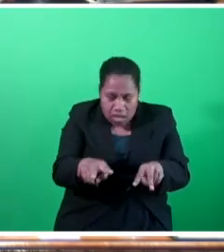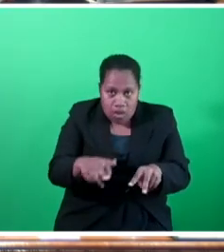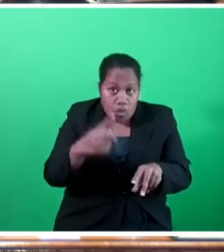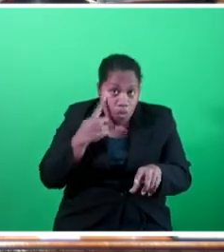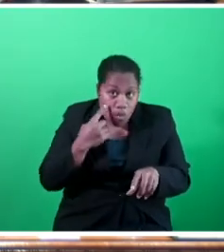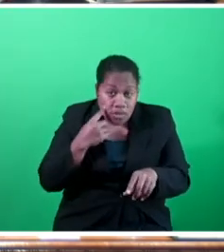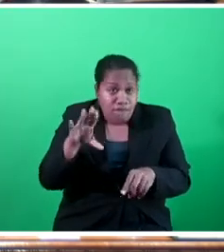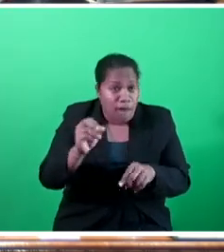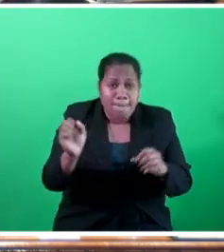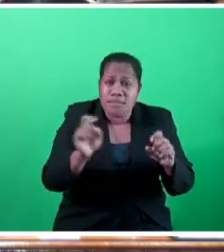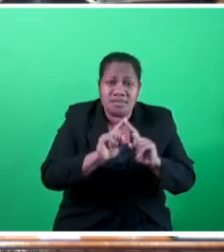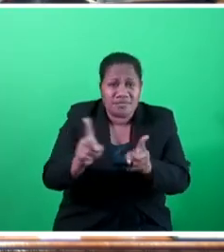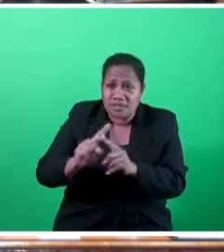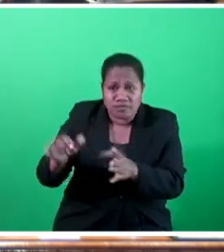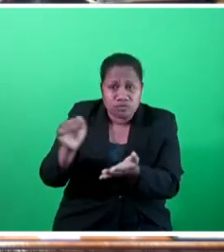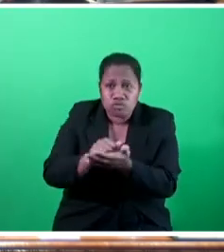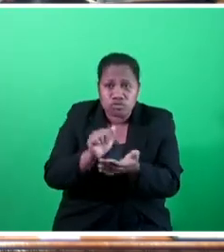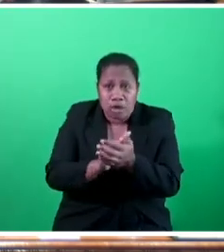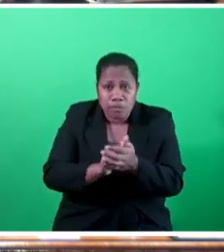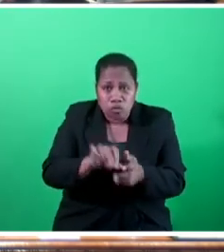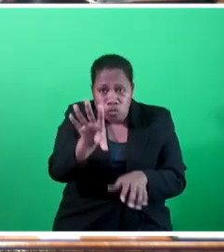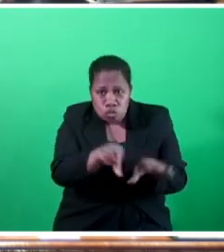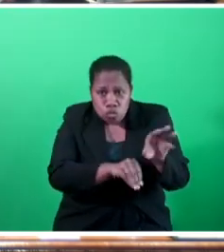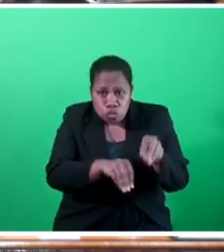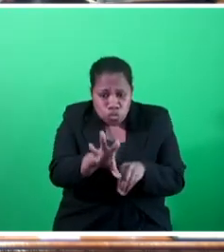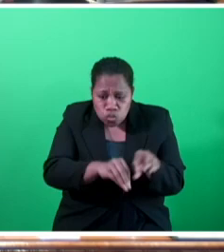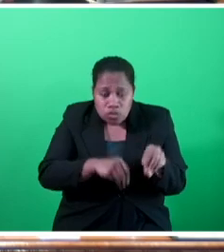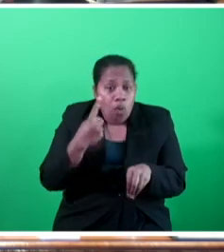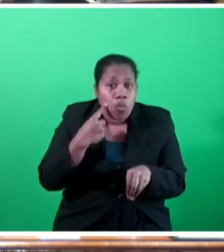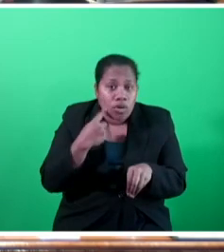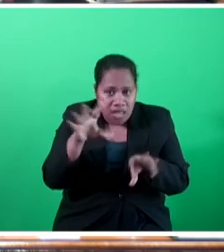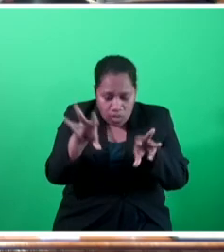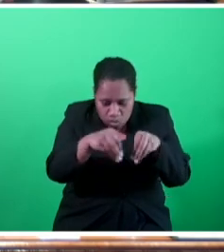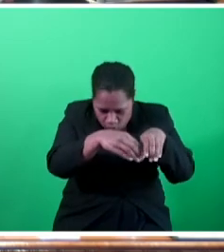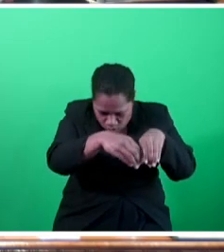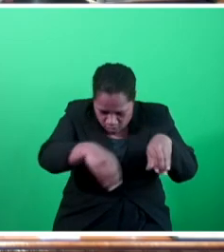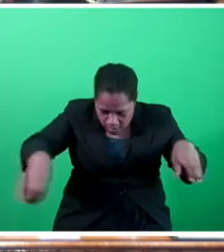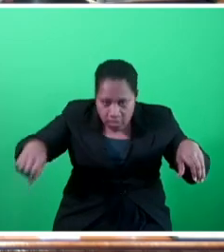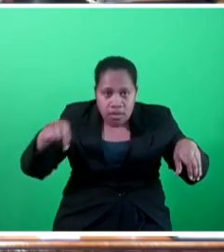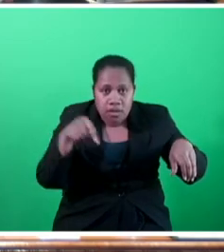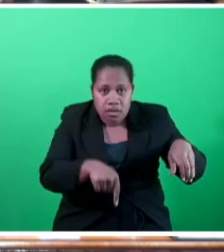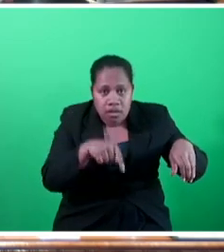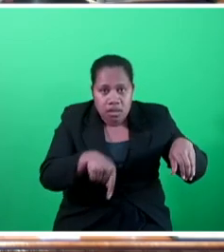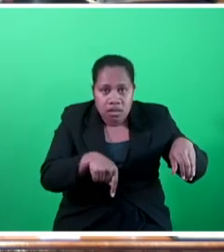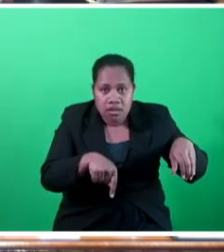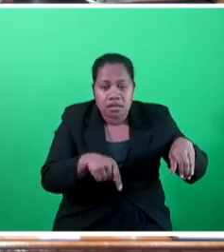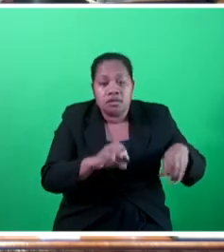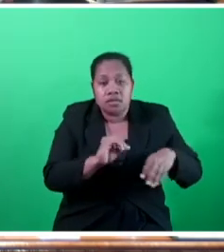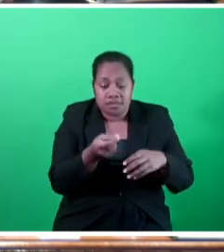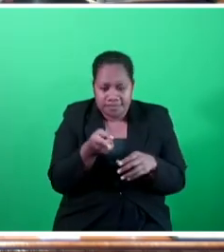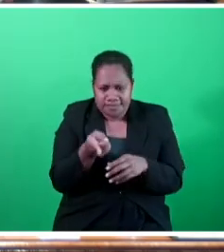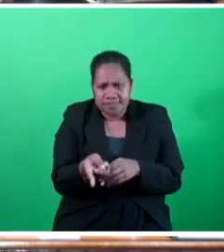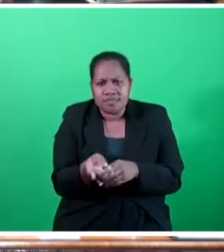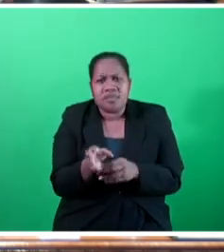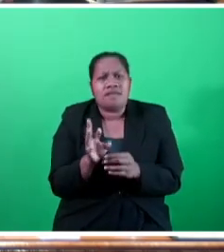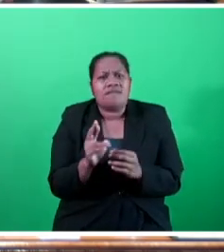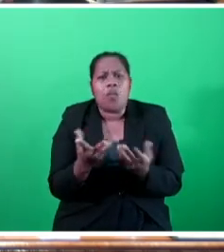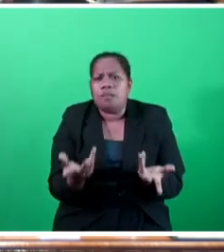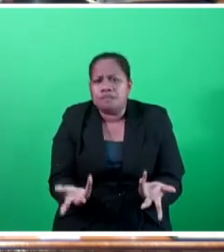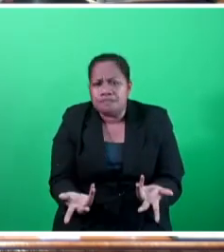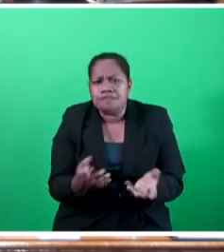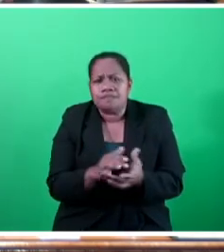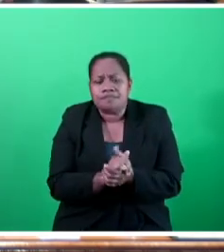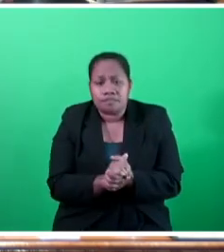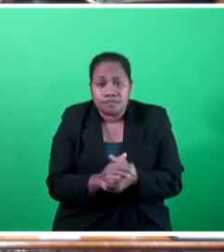water. So there's enormous drainage issues. And of course, the equipment supply for mobile pump trucks, etc. Now,